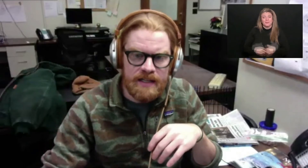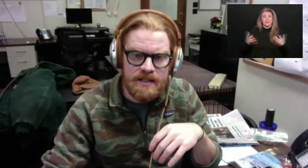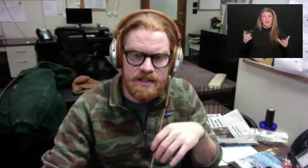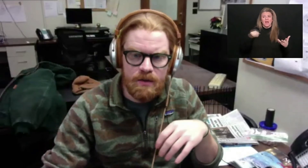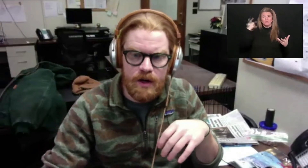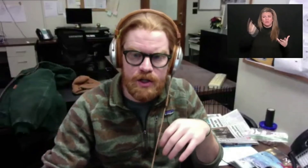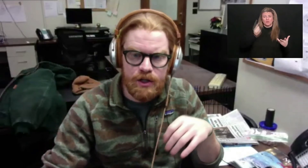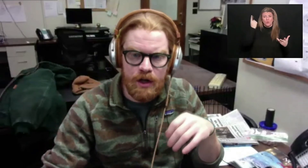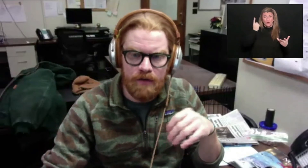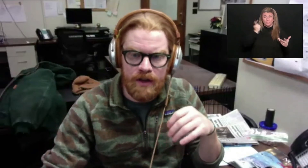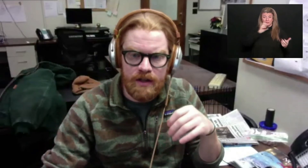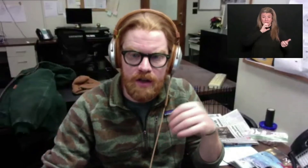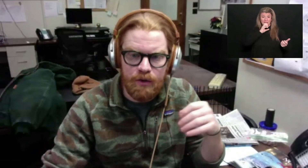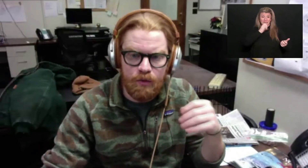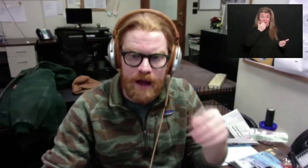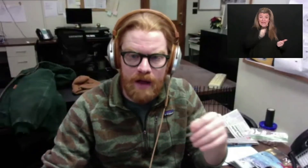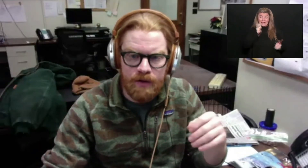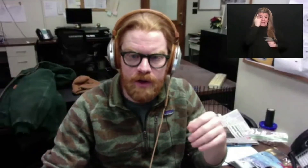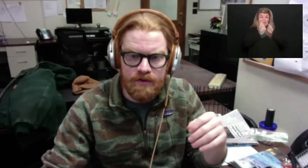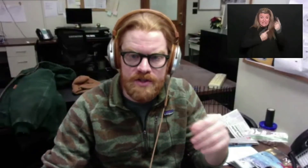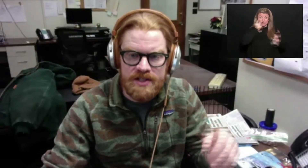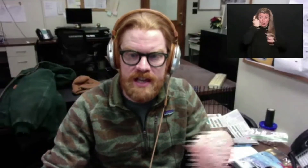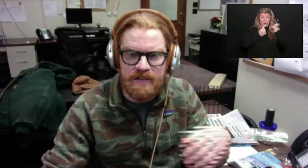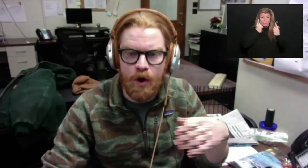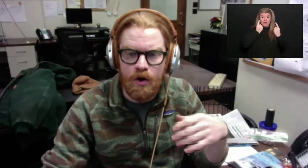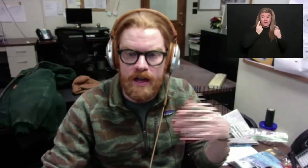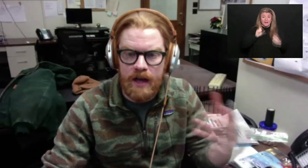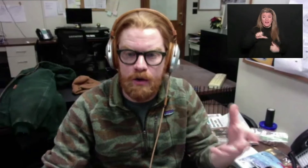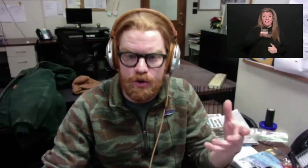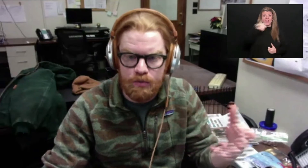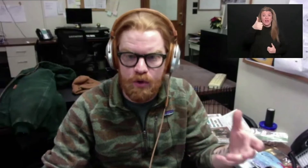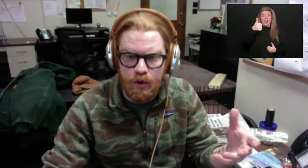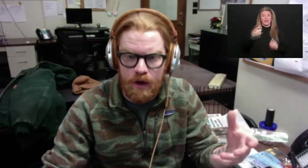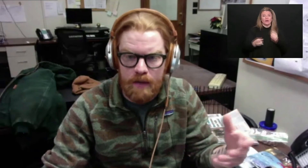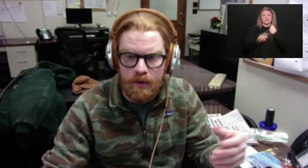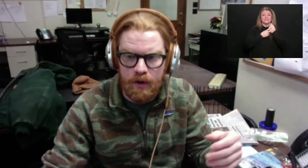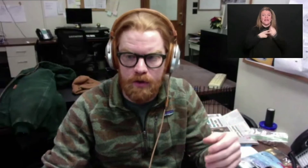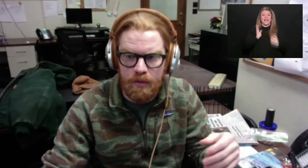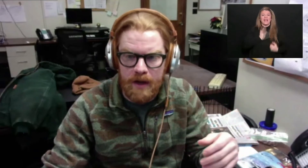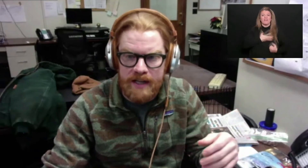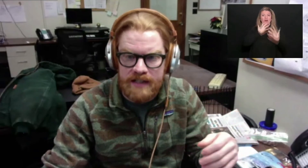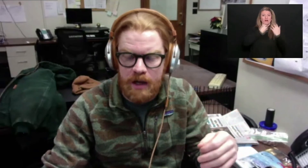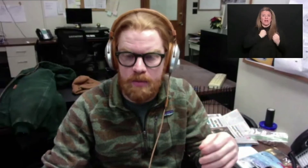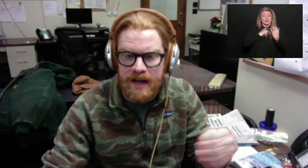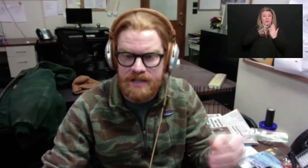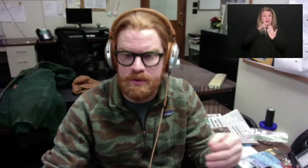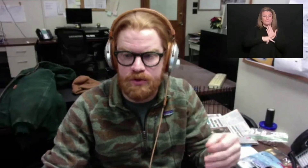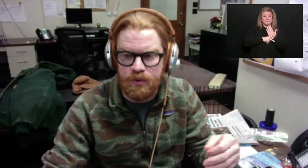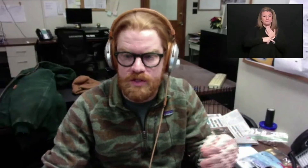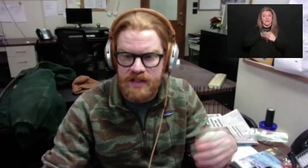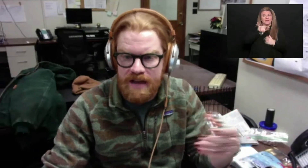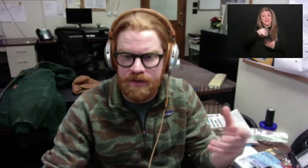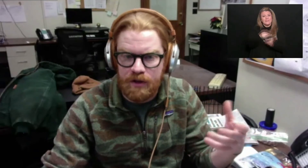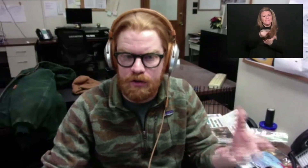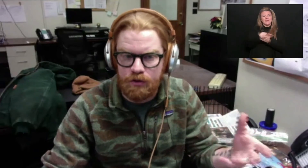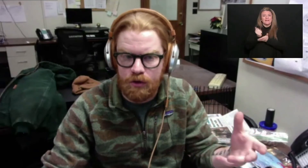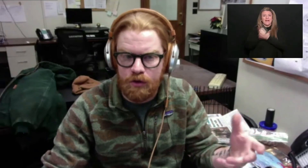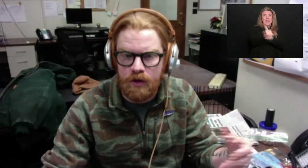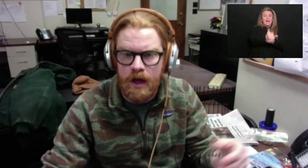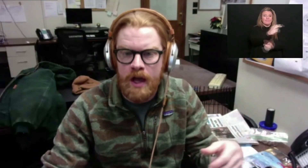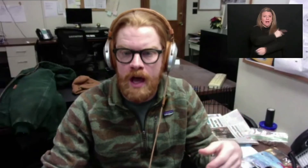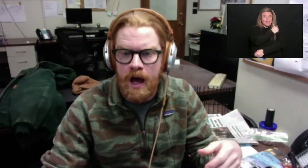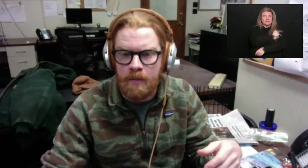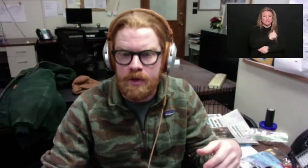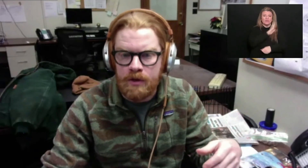any consideration of another round of the Save Our Cares program, the money to help hospitals with staffing